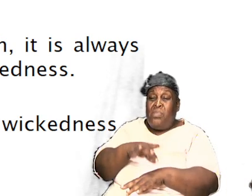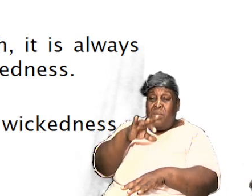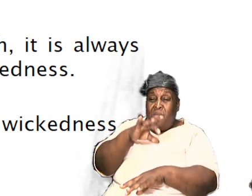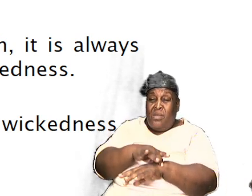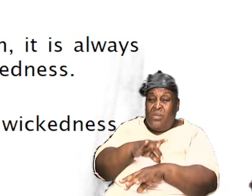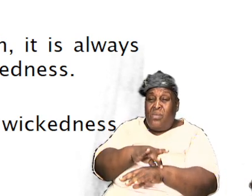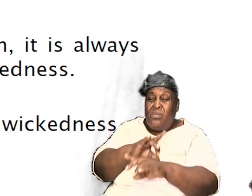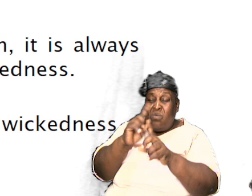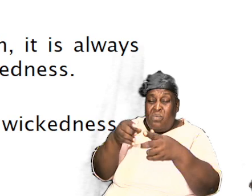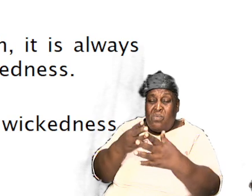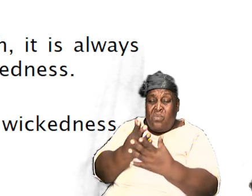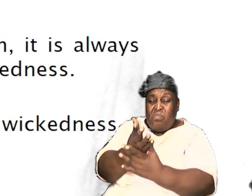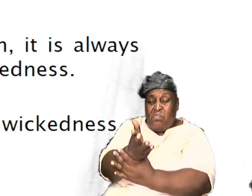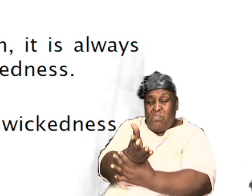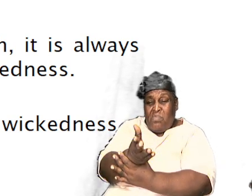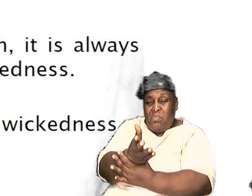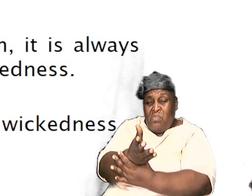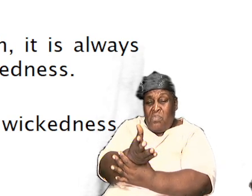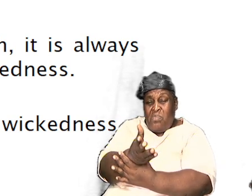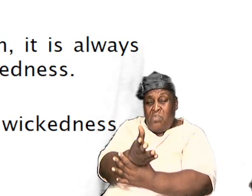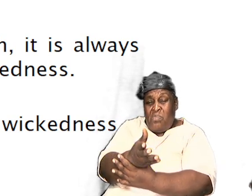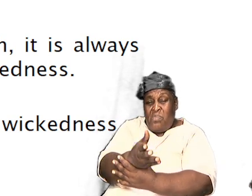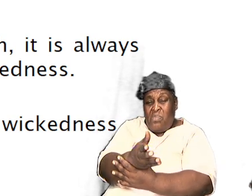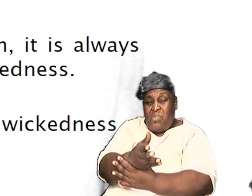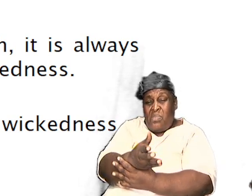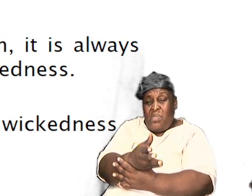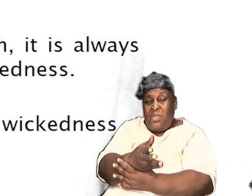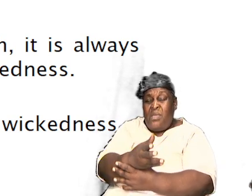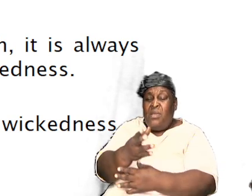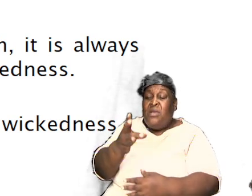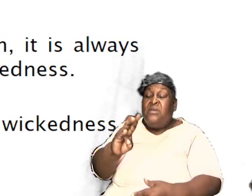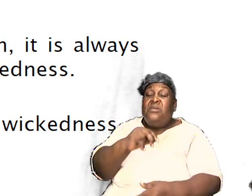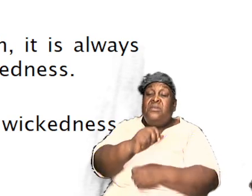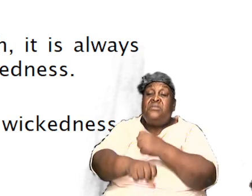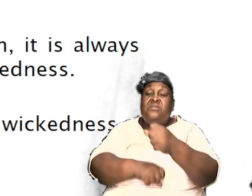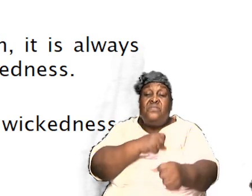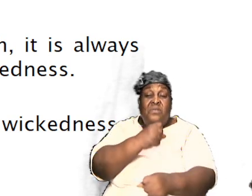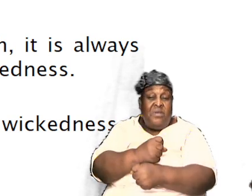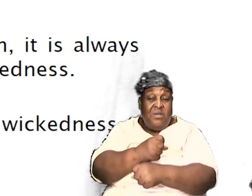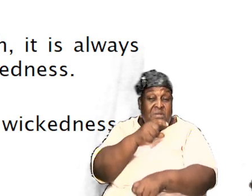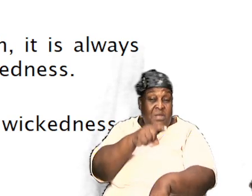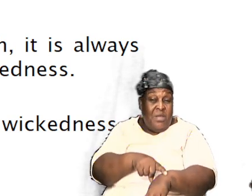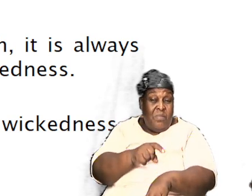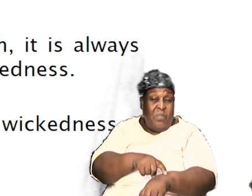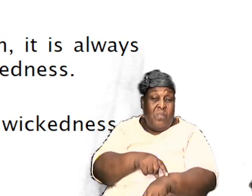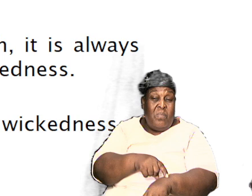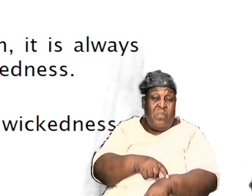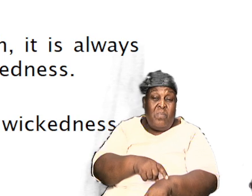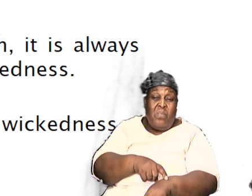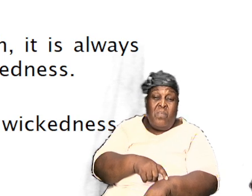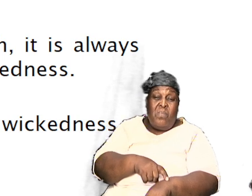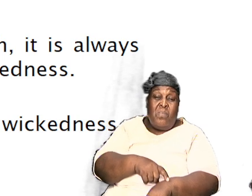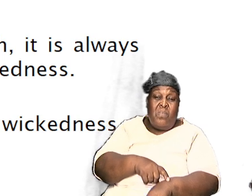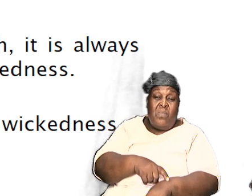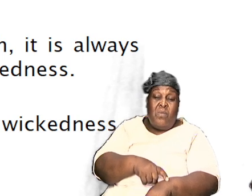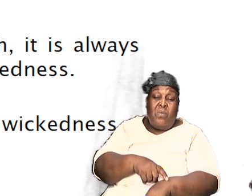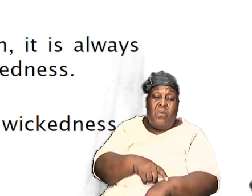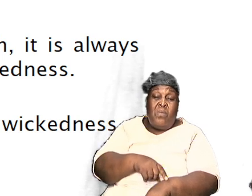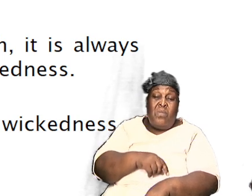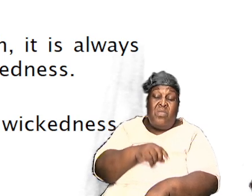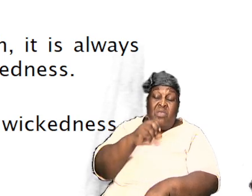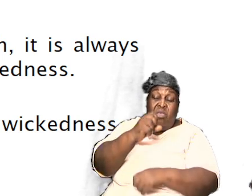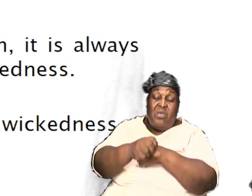goes through, amen, the 7-year period, when the head goes through the